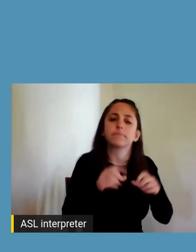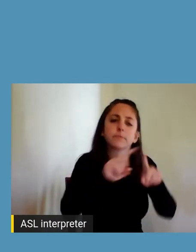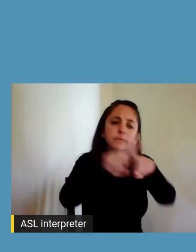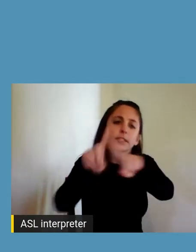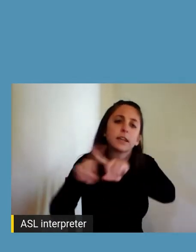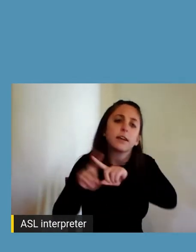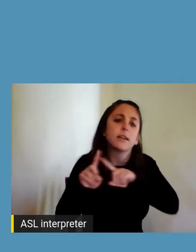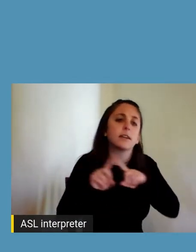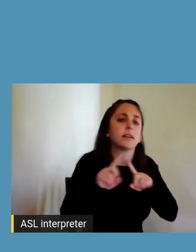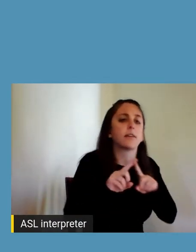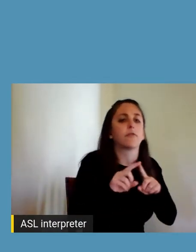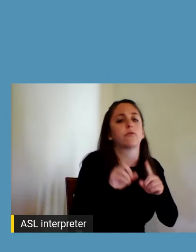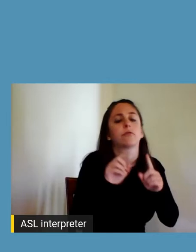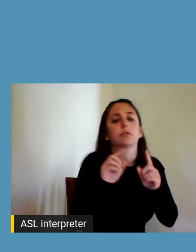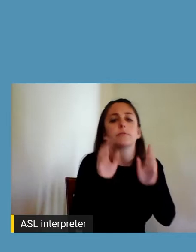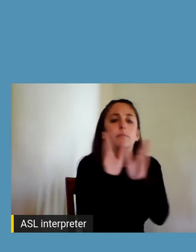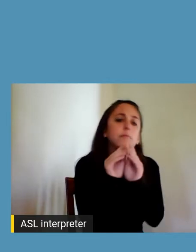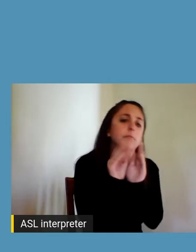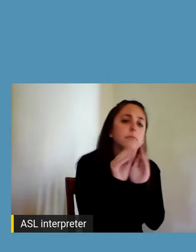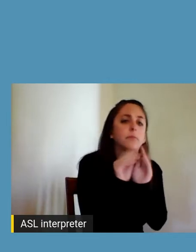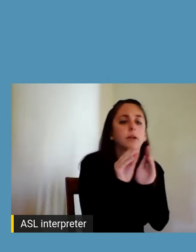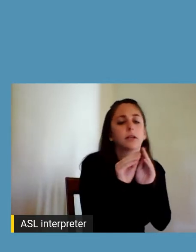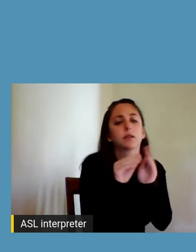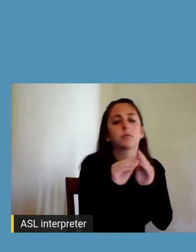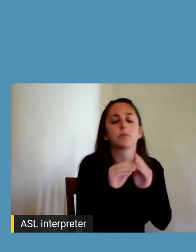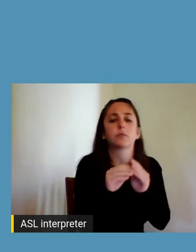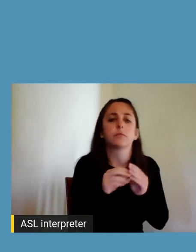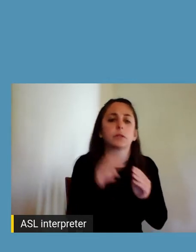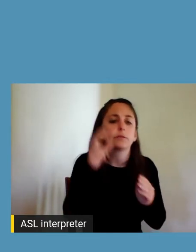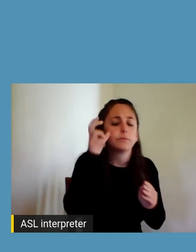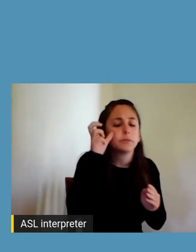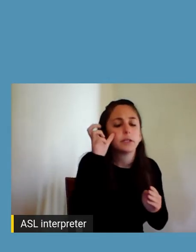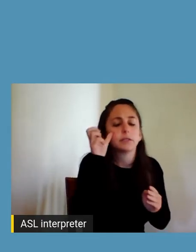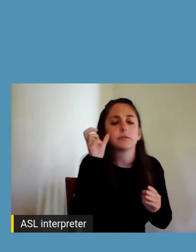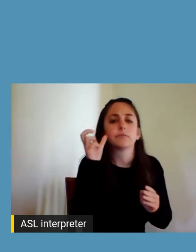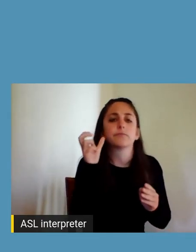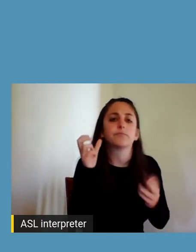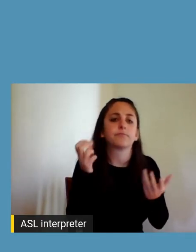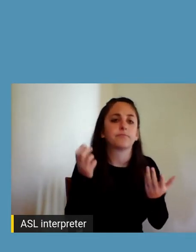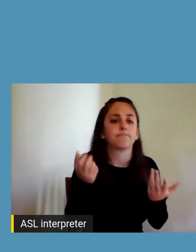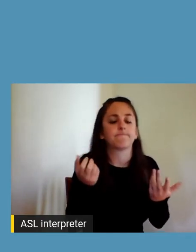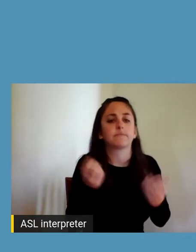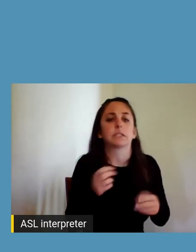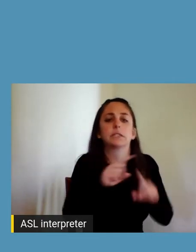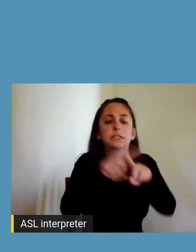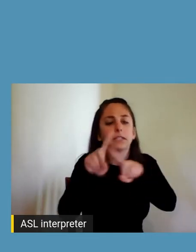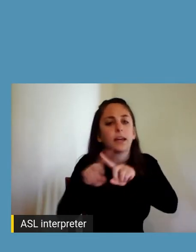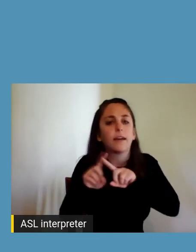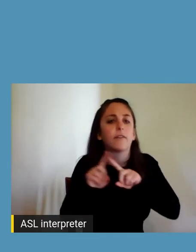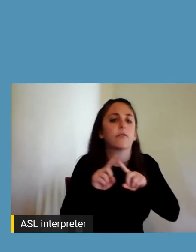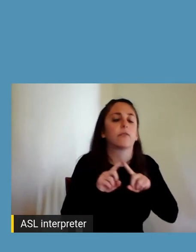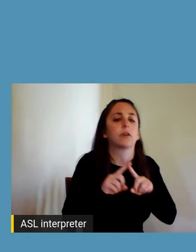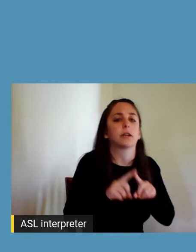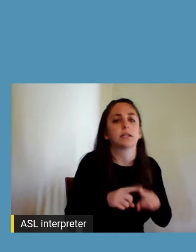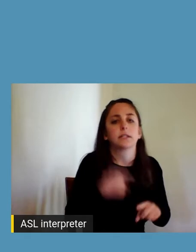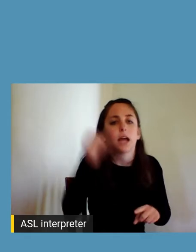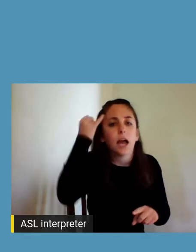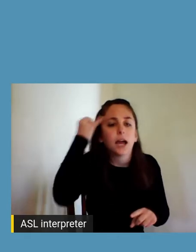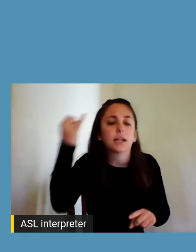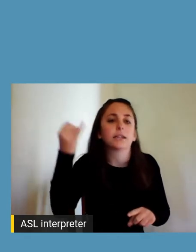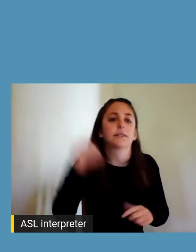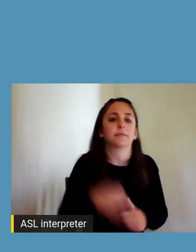members, both listening to their content ideas while also trying to make a case for the ideas of our public, the community that we had built